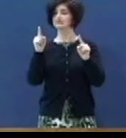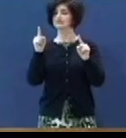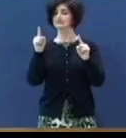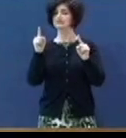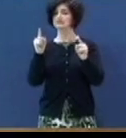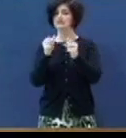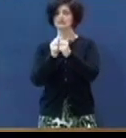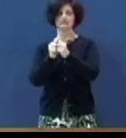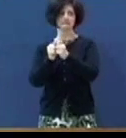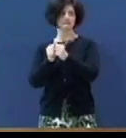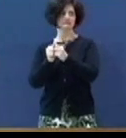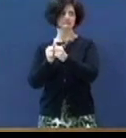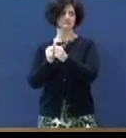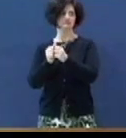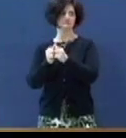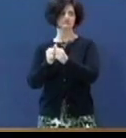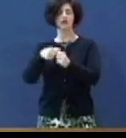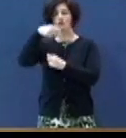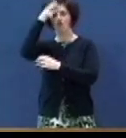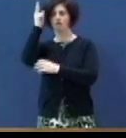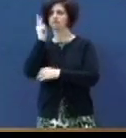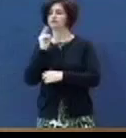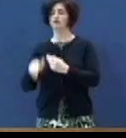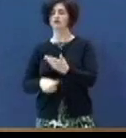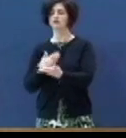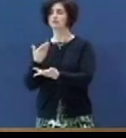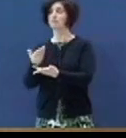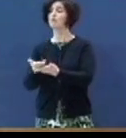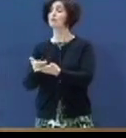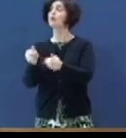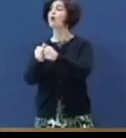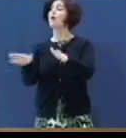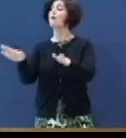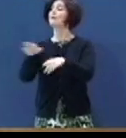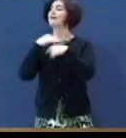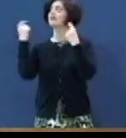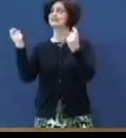conceived. Oh, now brother, let me tell you